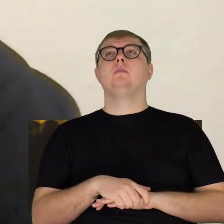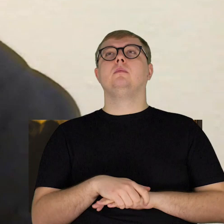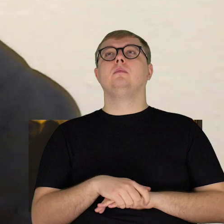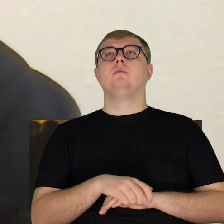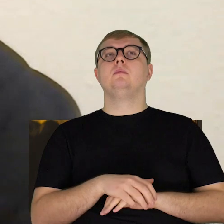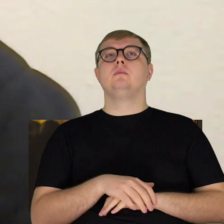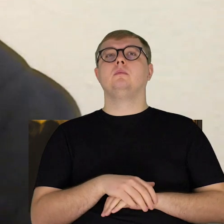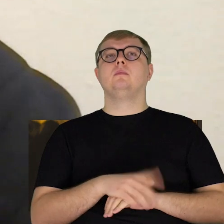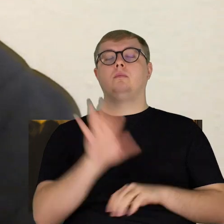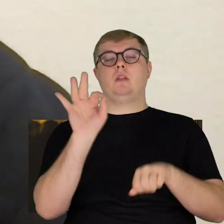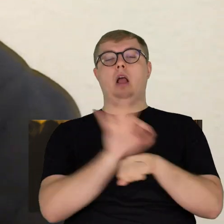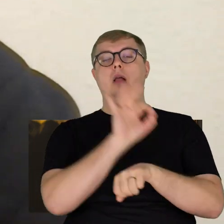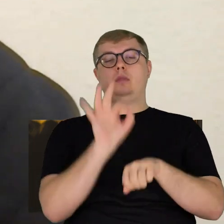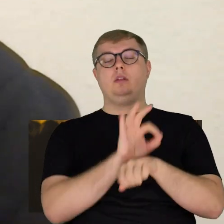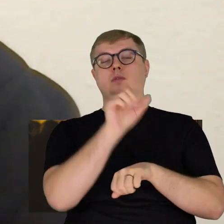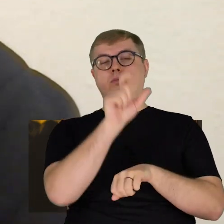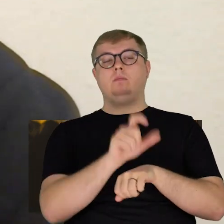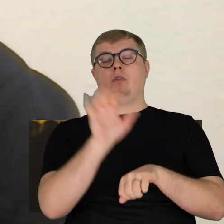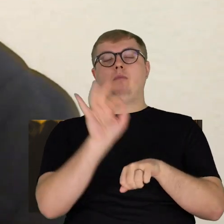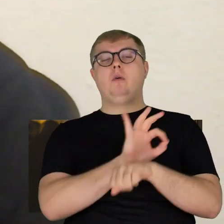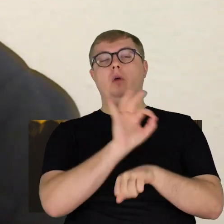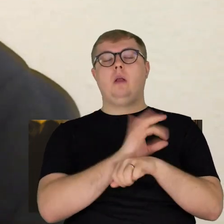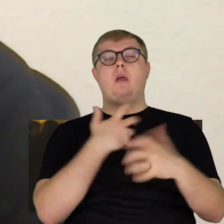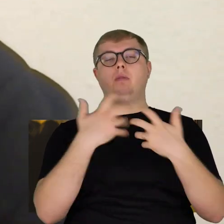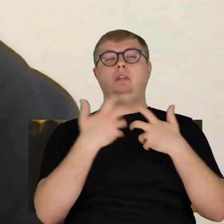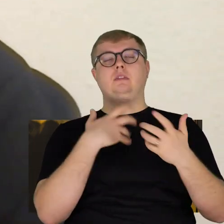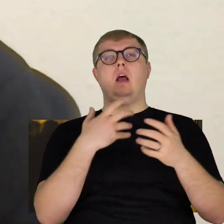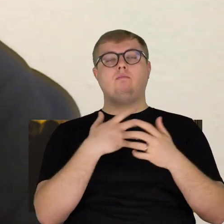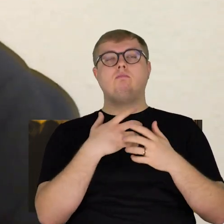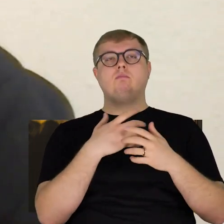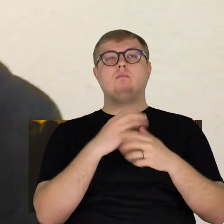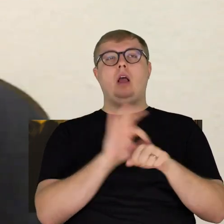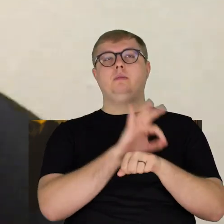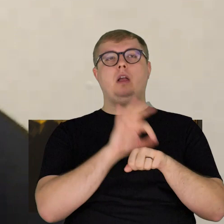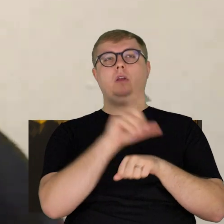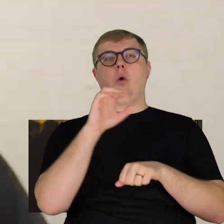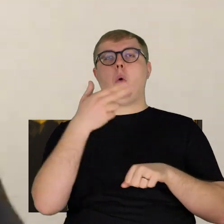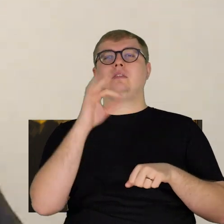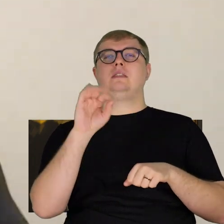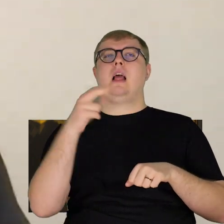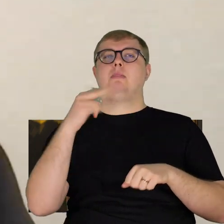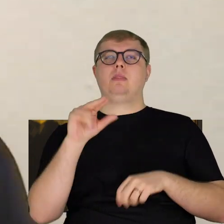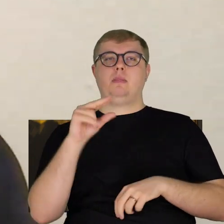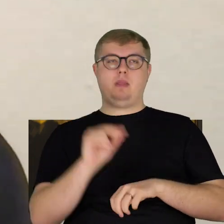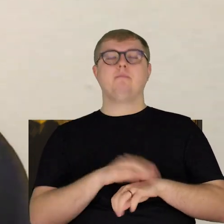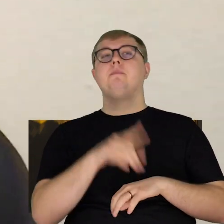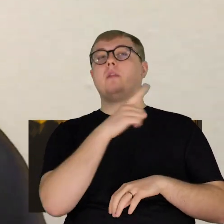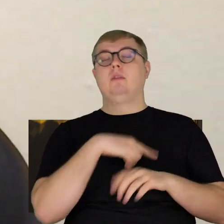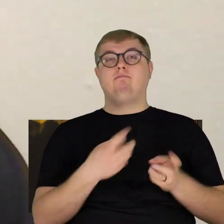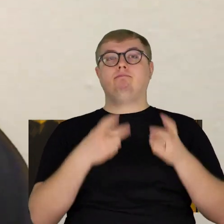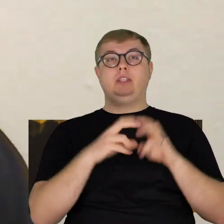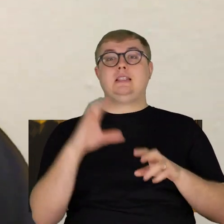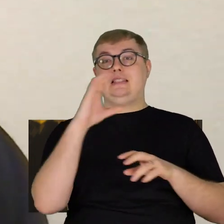architect, Constantin Luce, we constructed a 3D